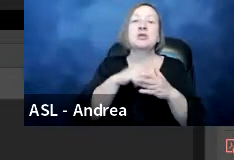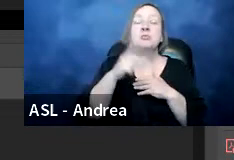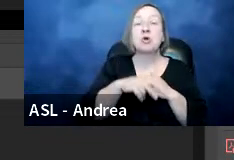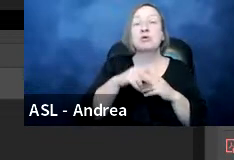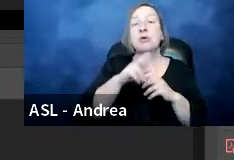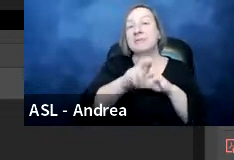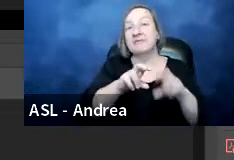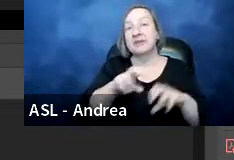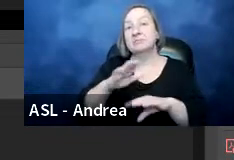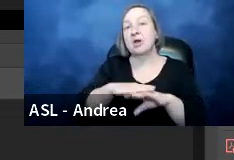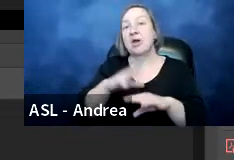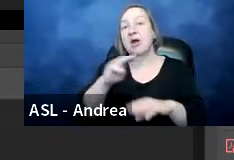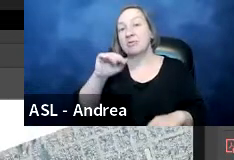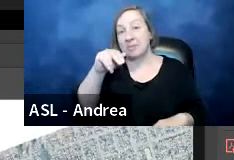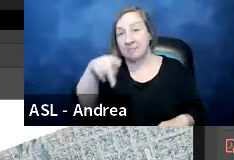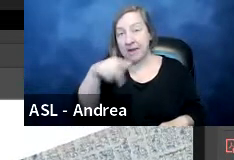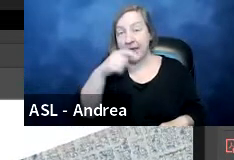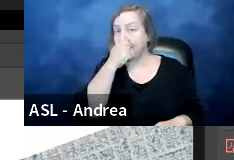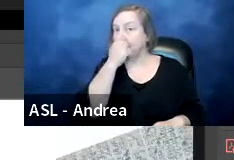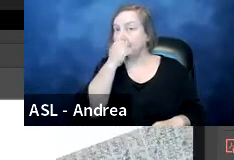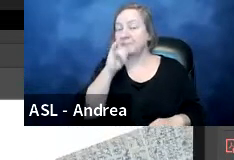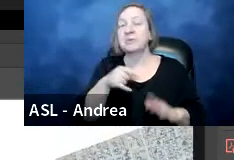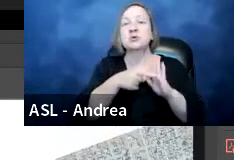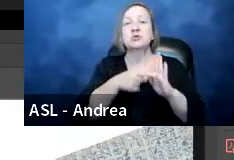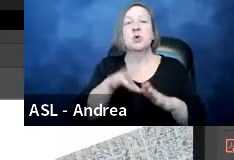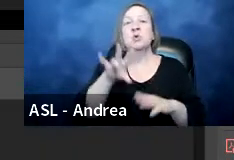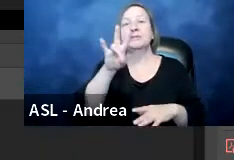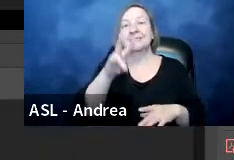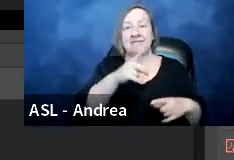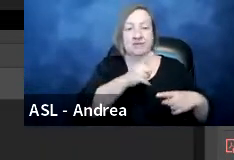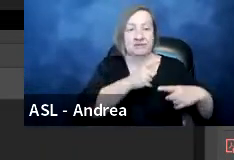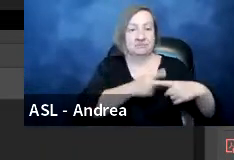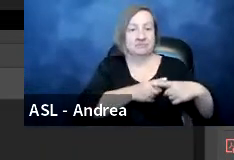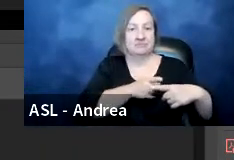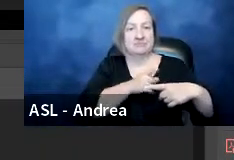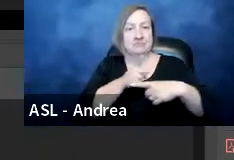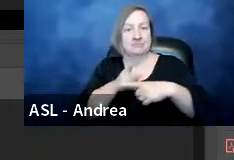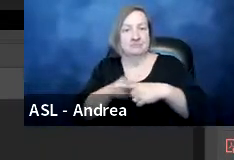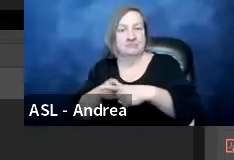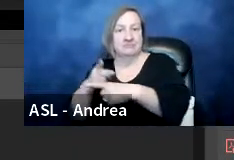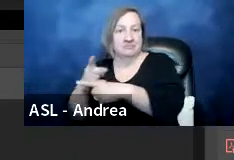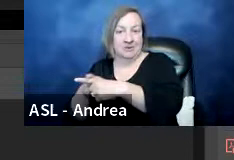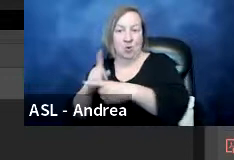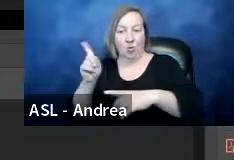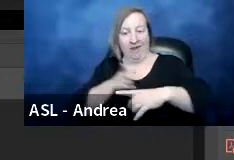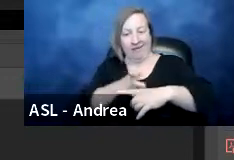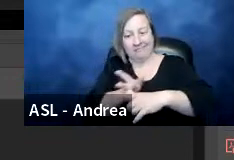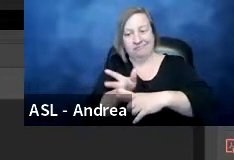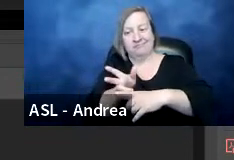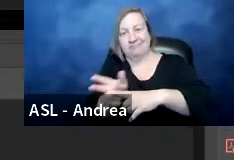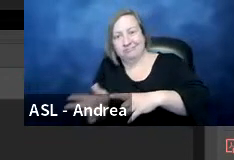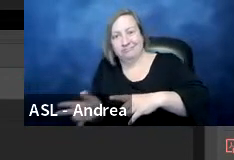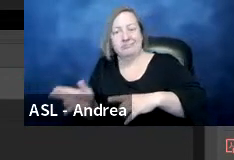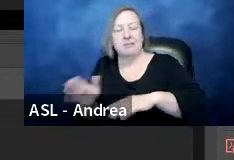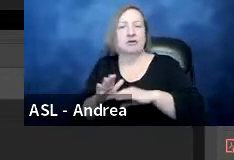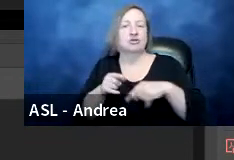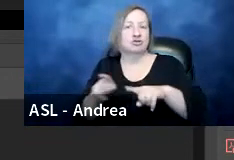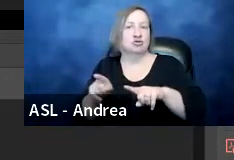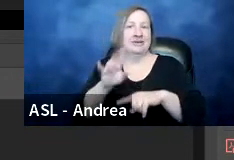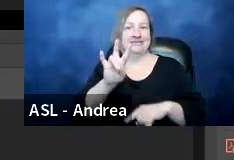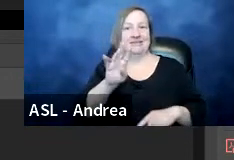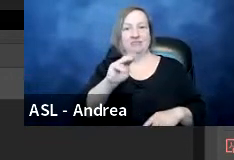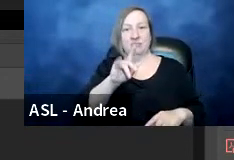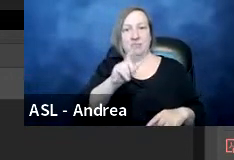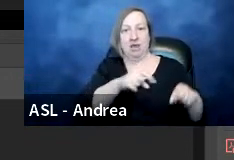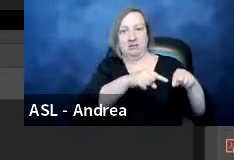showing the 7 interchanges in the 5-mile stretch. On the left side of the map, you have the south